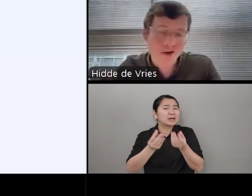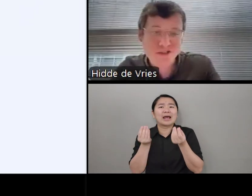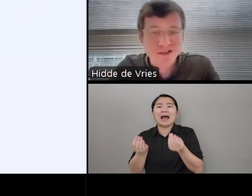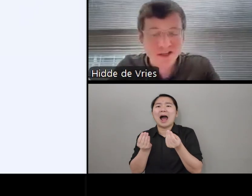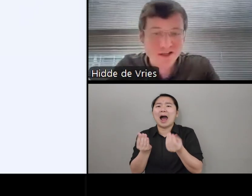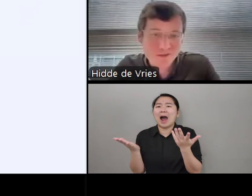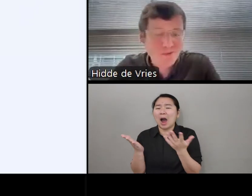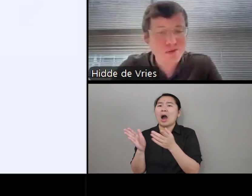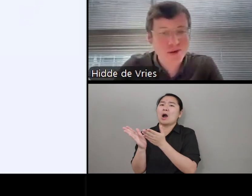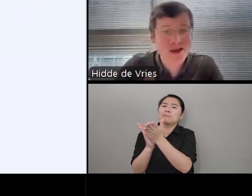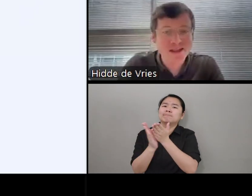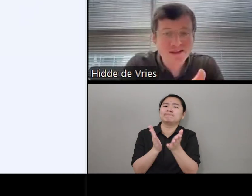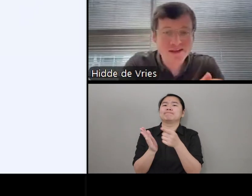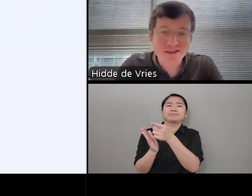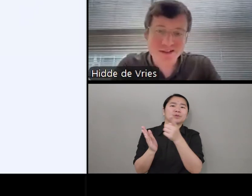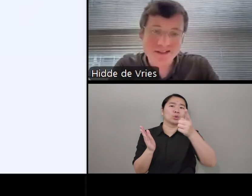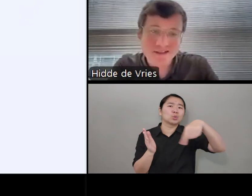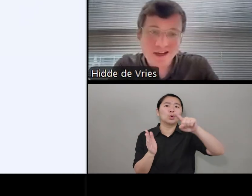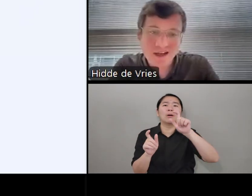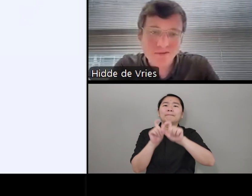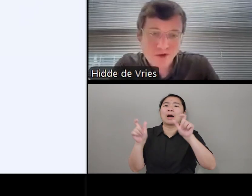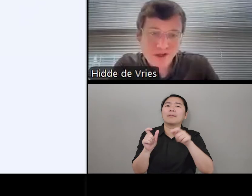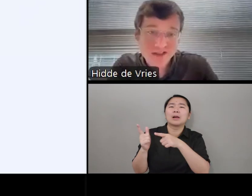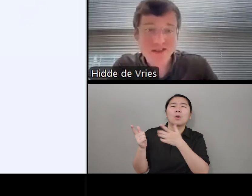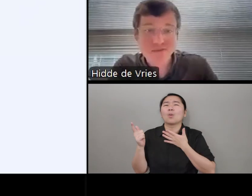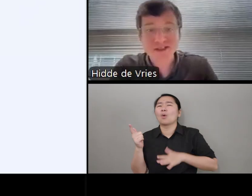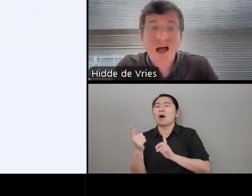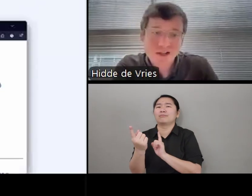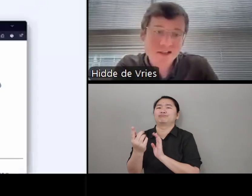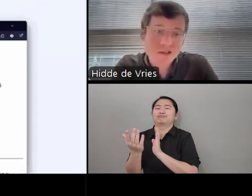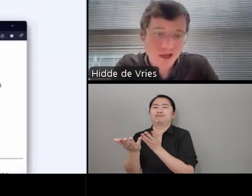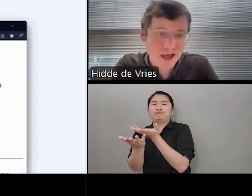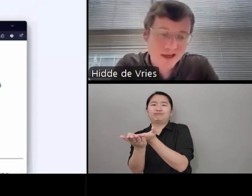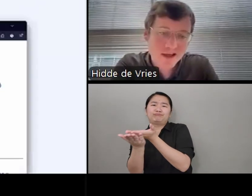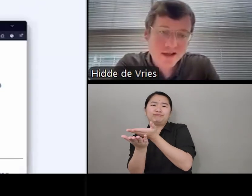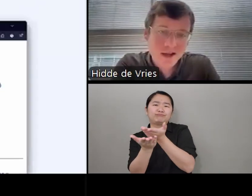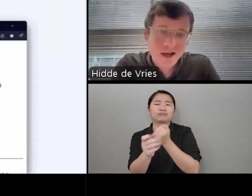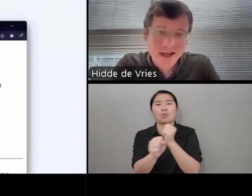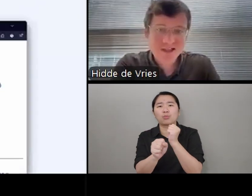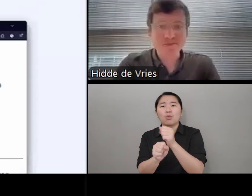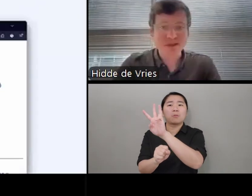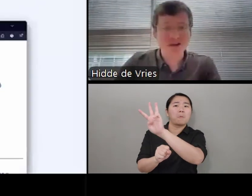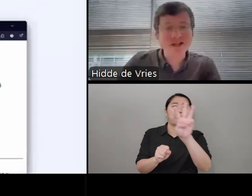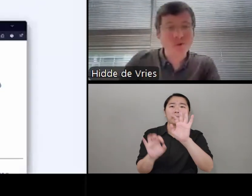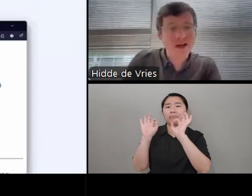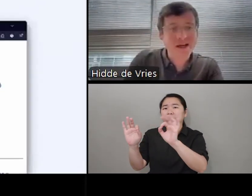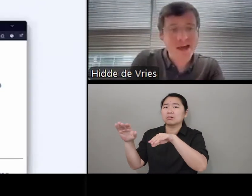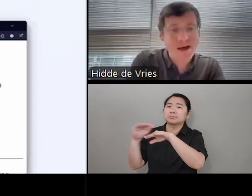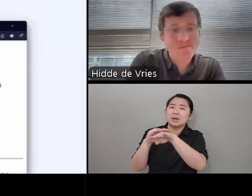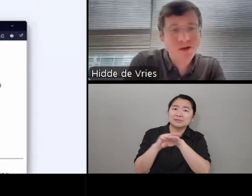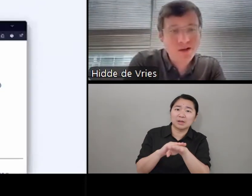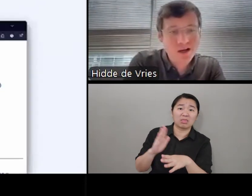were close to the people that made the Web Content Accessibility Guidelines, WCAG. Next slide, please. So that's the